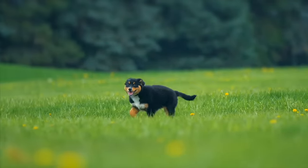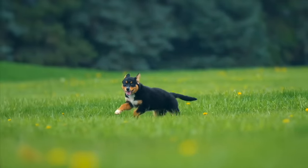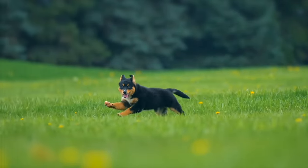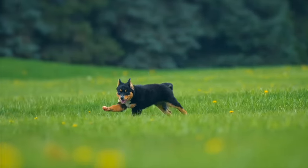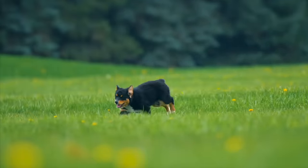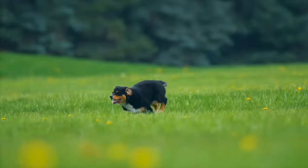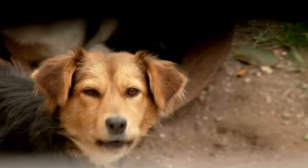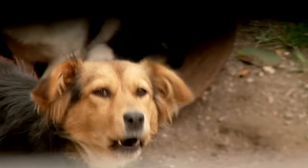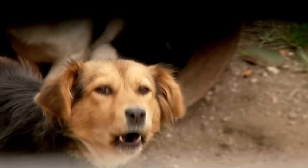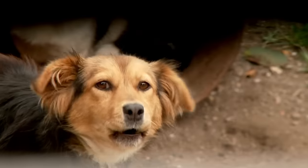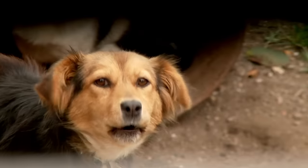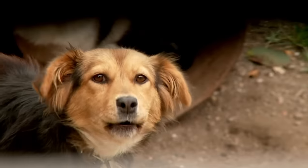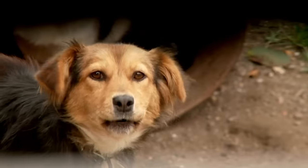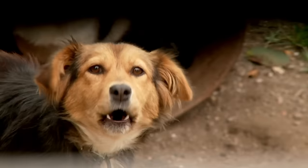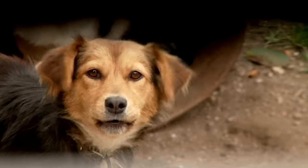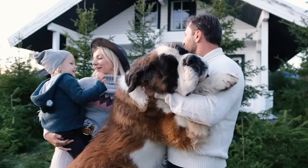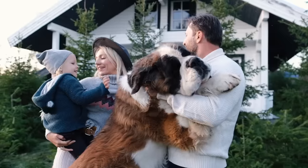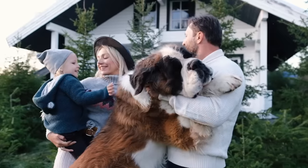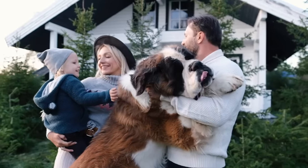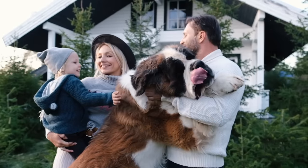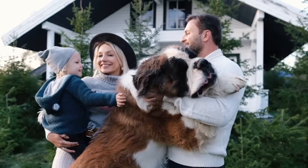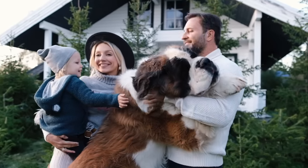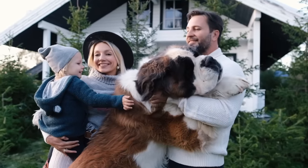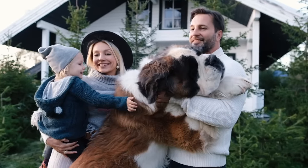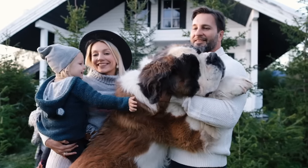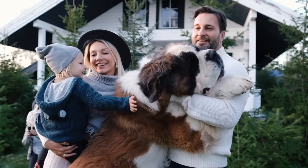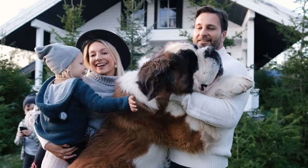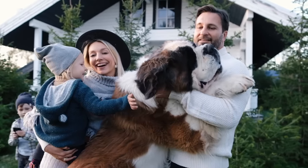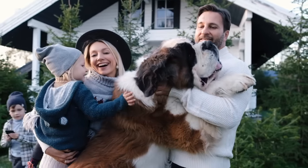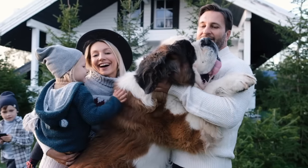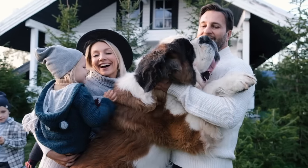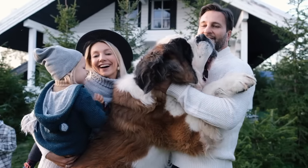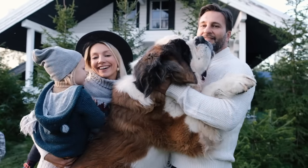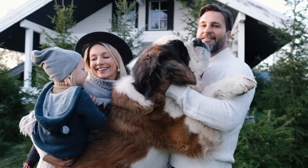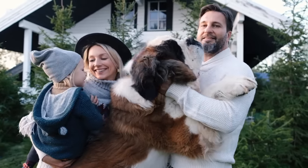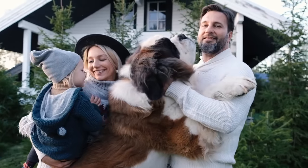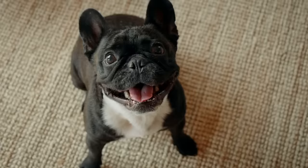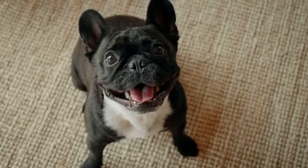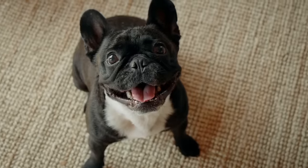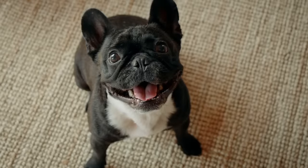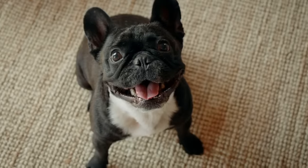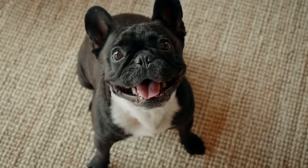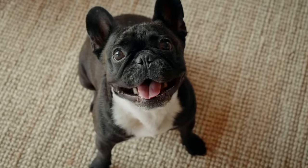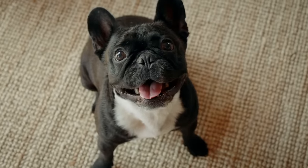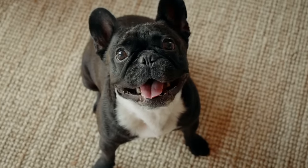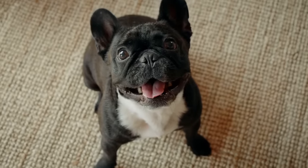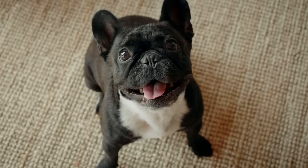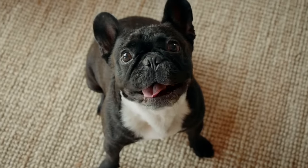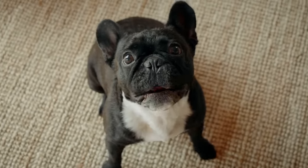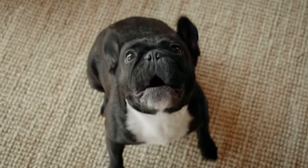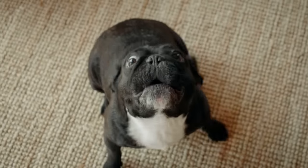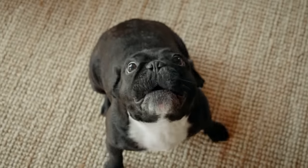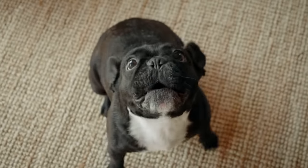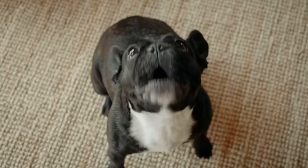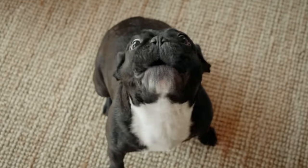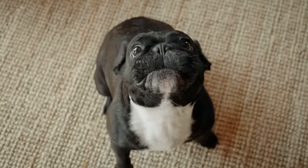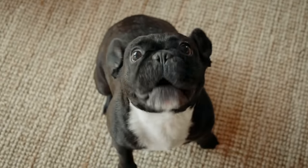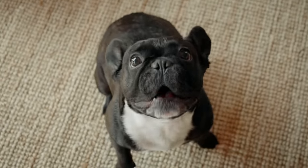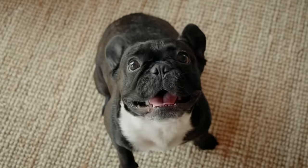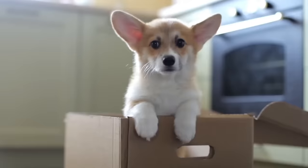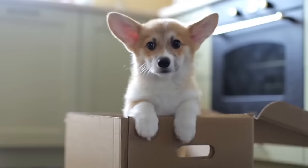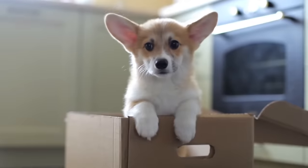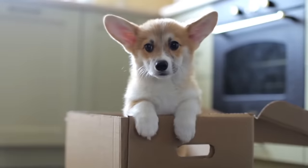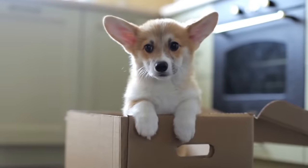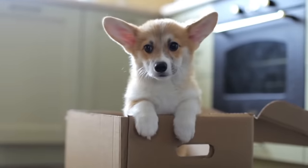Dog in the yard says woof woof woof woof woof woof woof woof woof. The dog in the house says woof woof